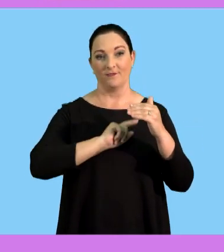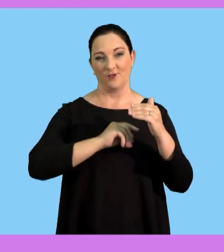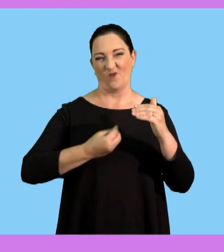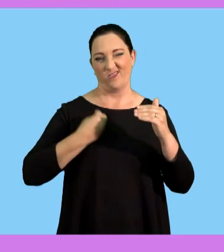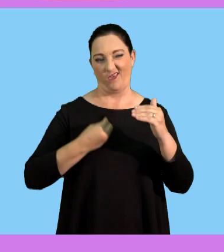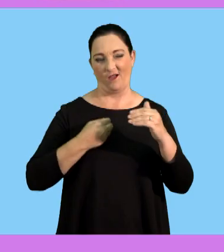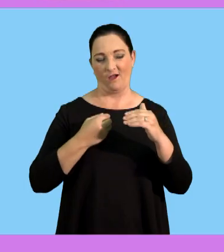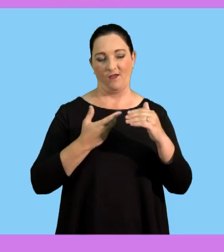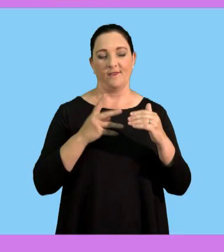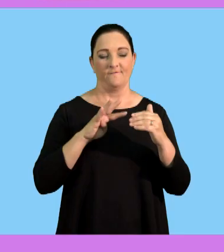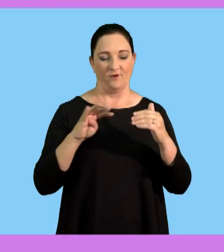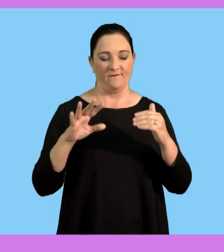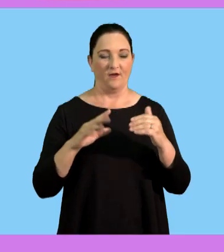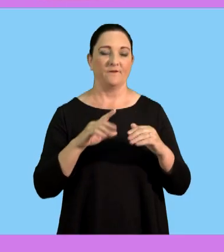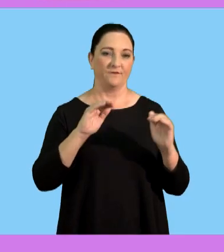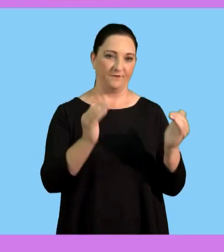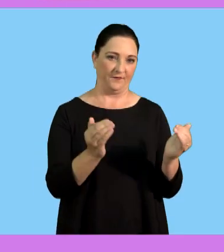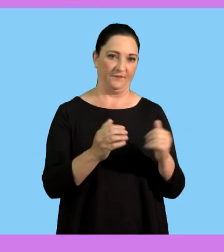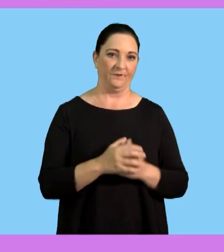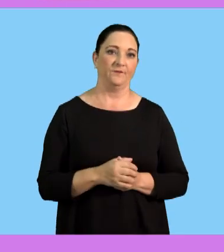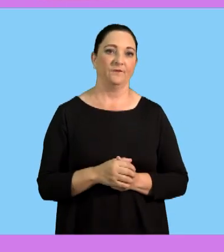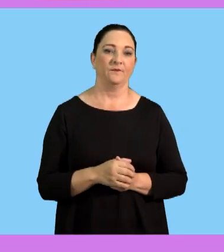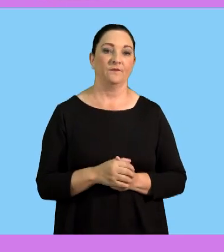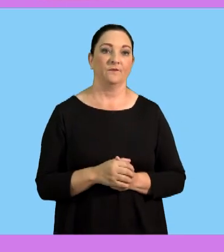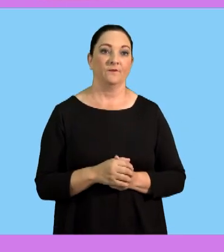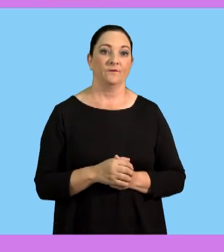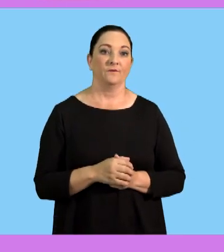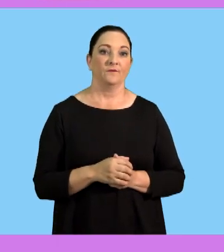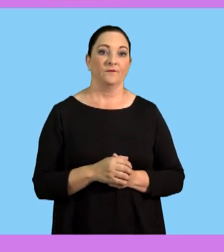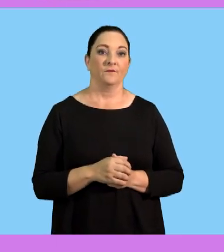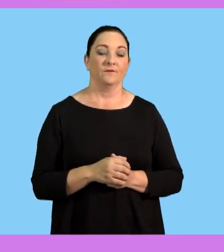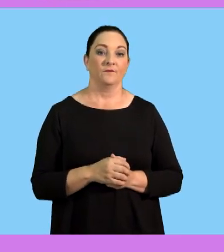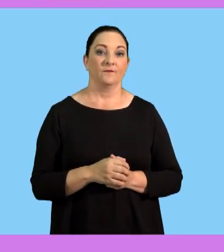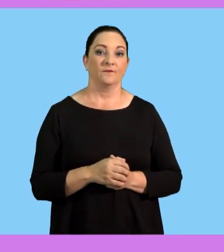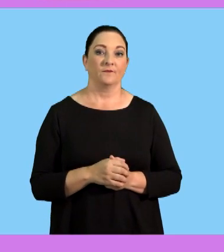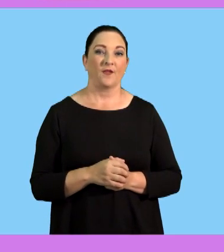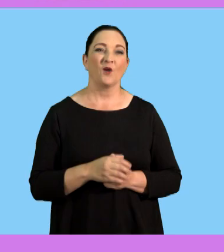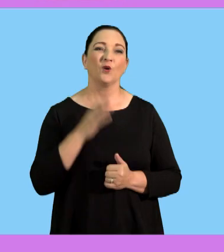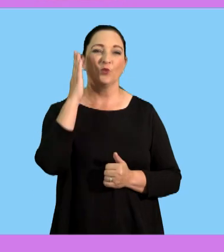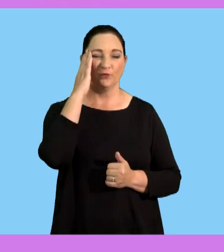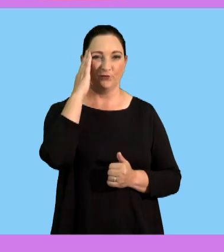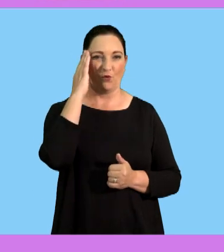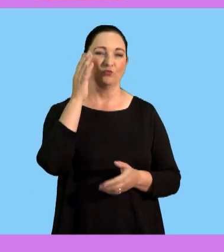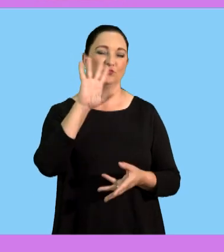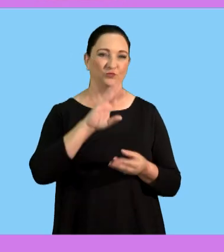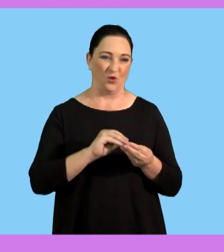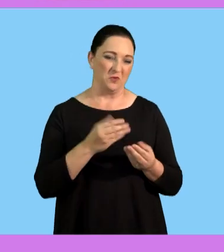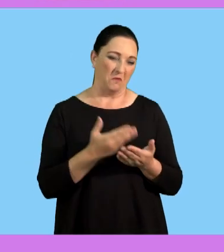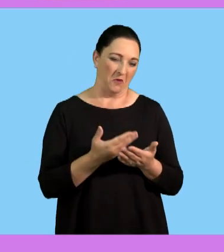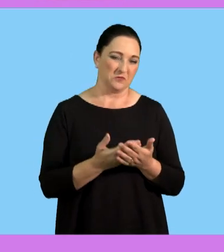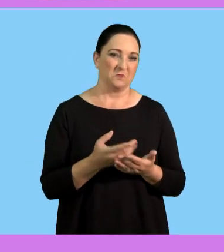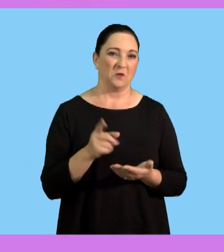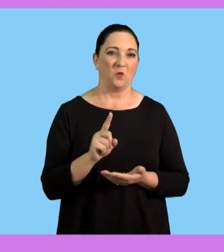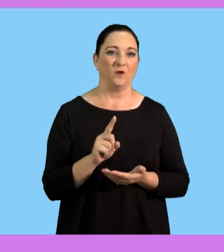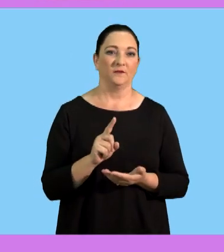and under, so younger than 45, and under, right? There we go. We know our